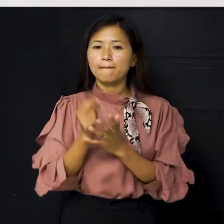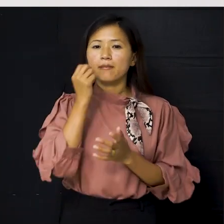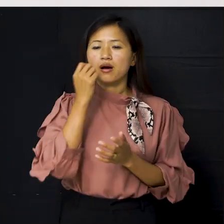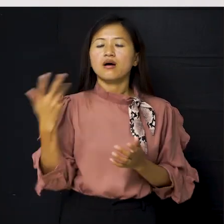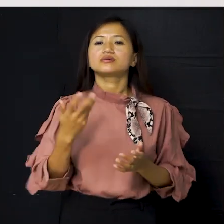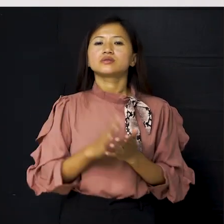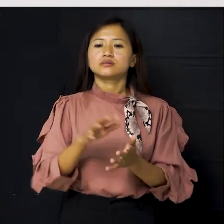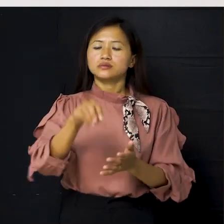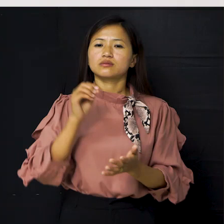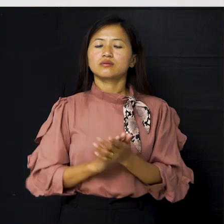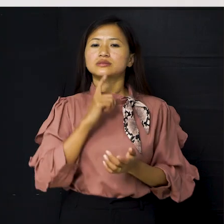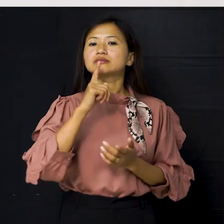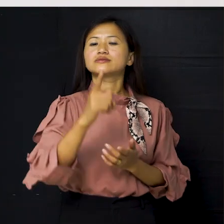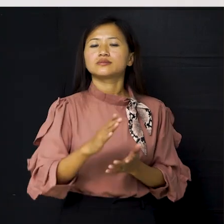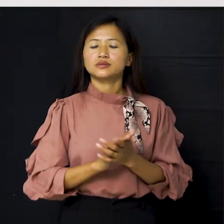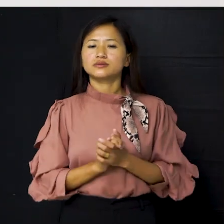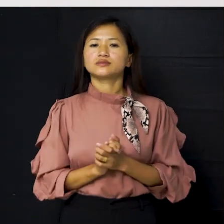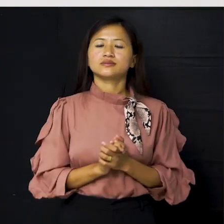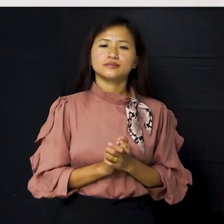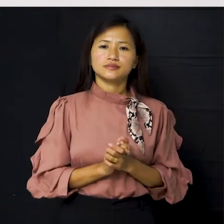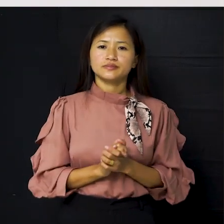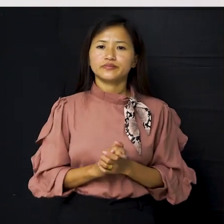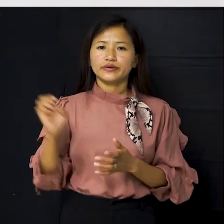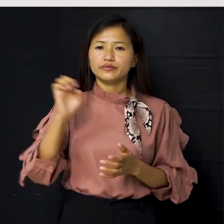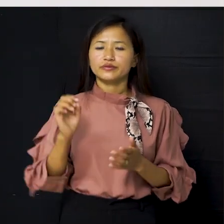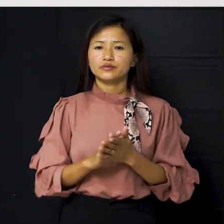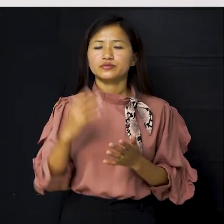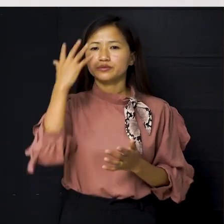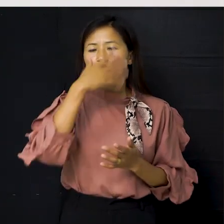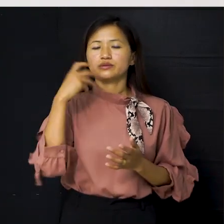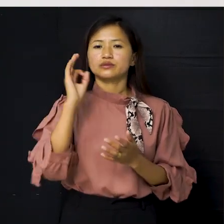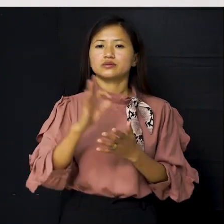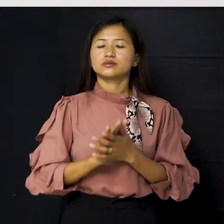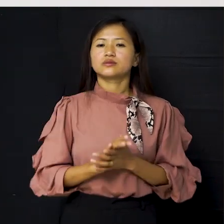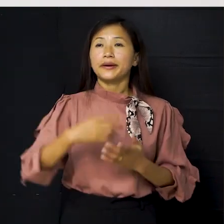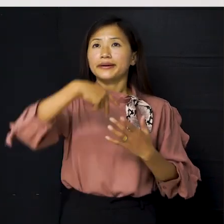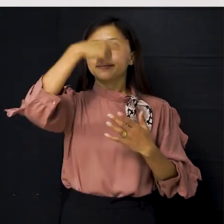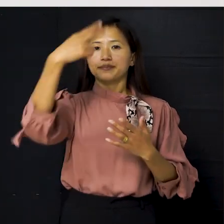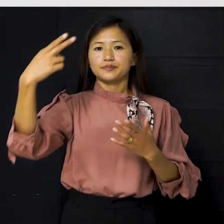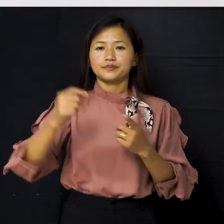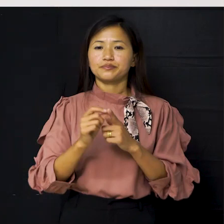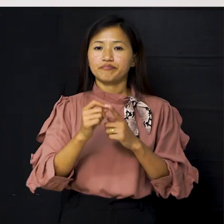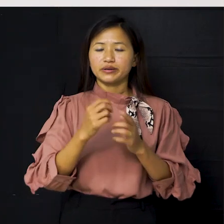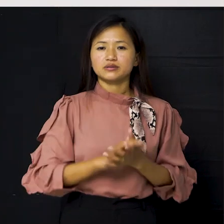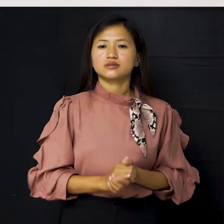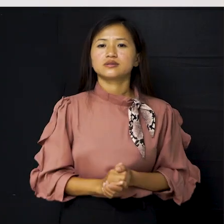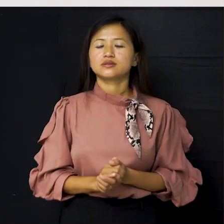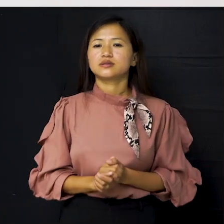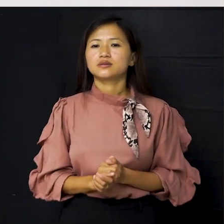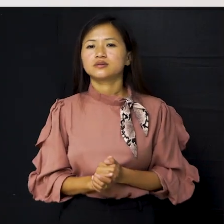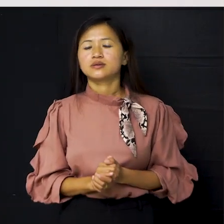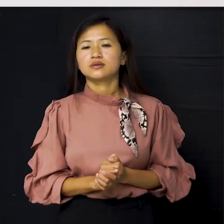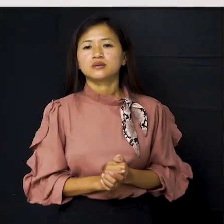all these informations, even from the beauty of this painting, even from the